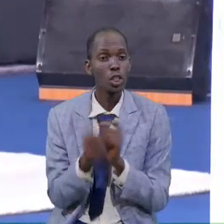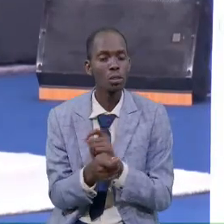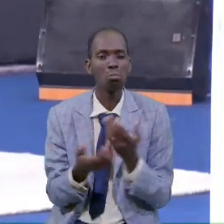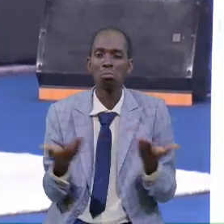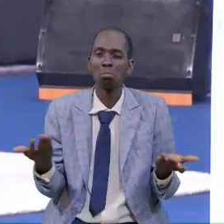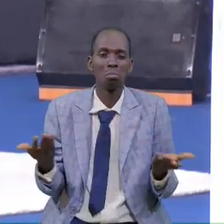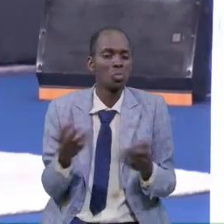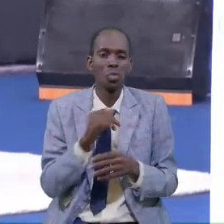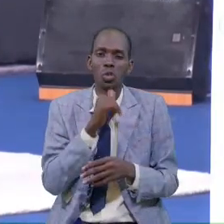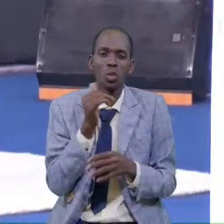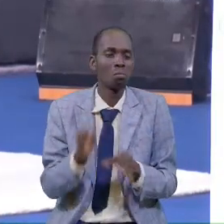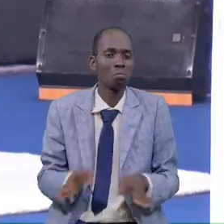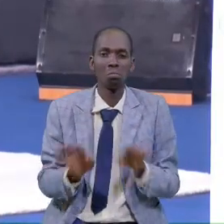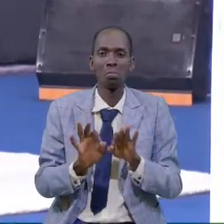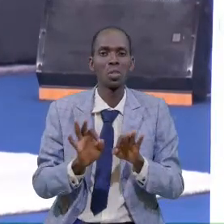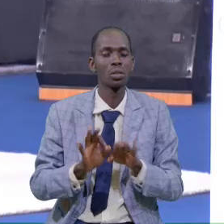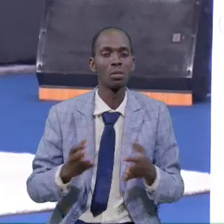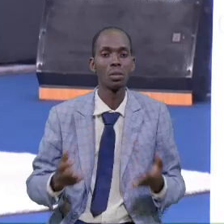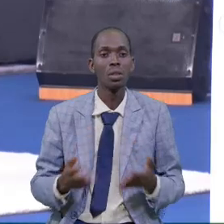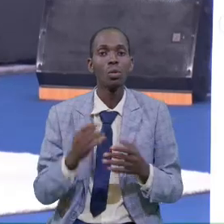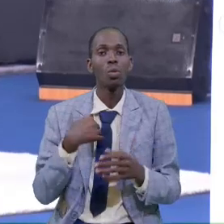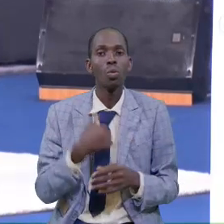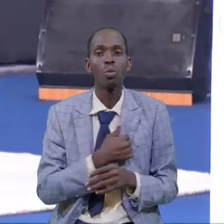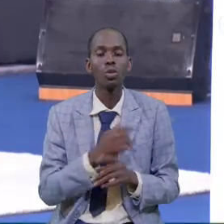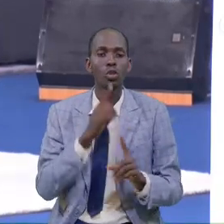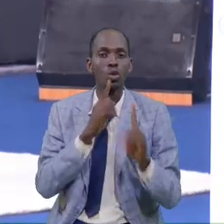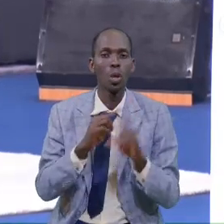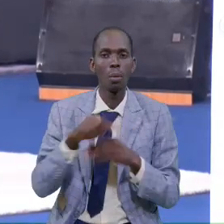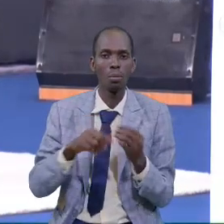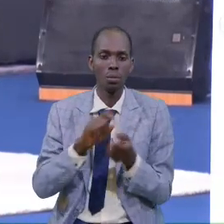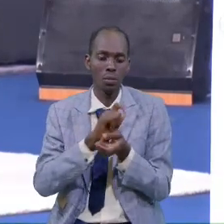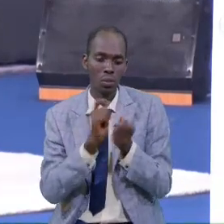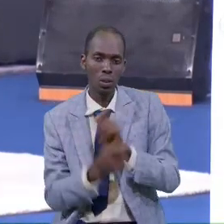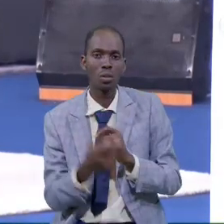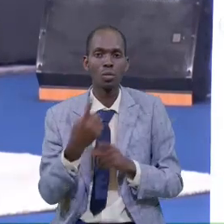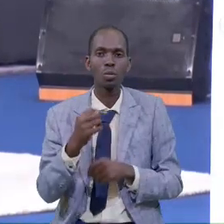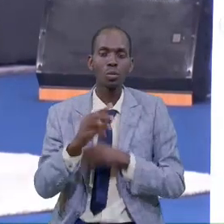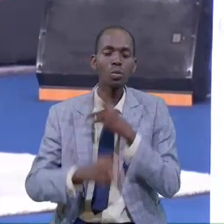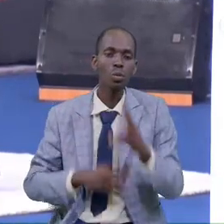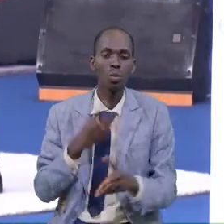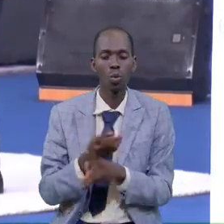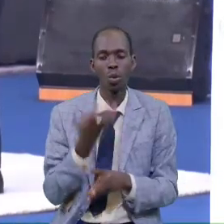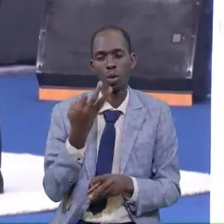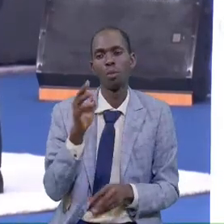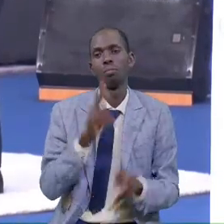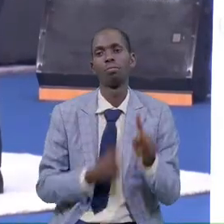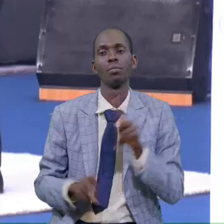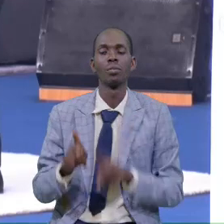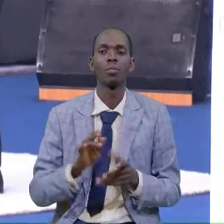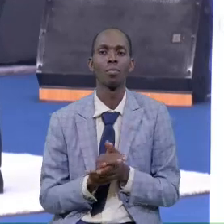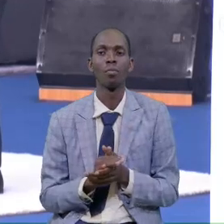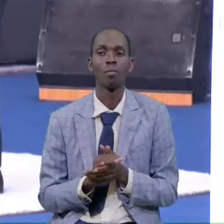about changing the world of people. It now it's ready. The